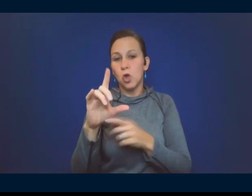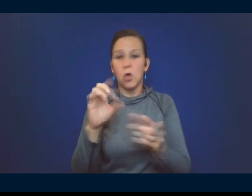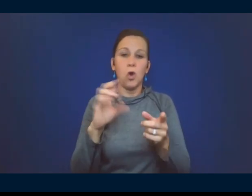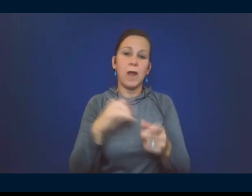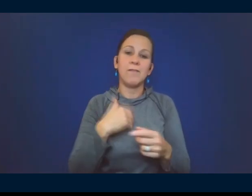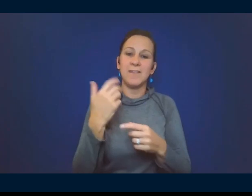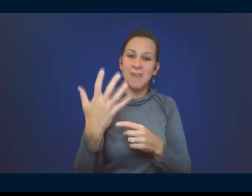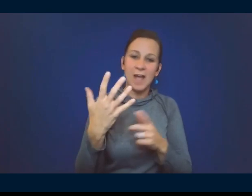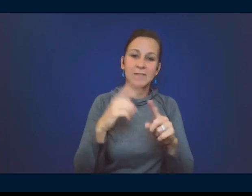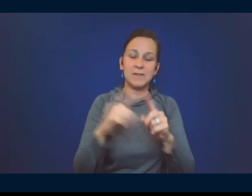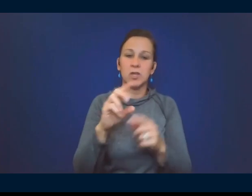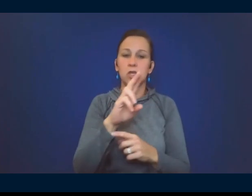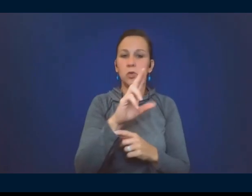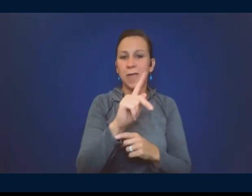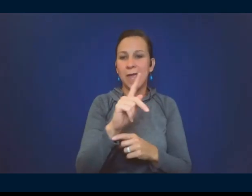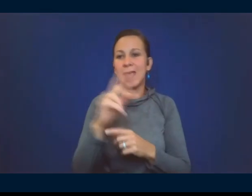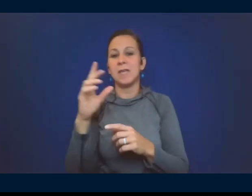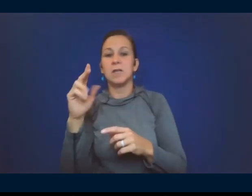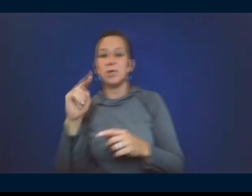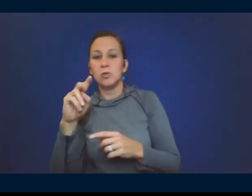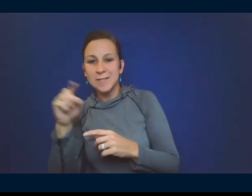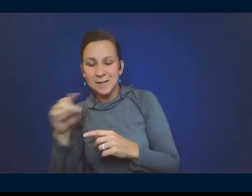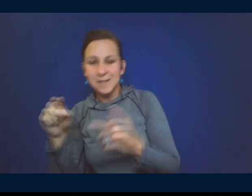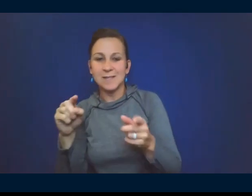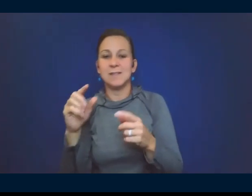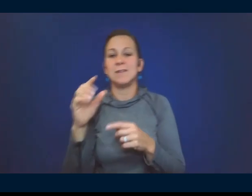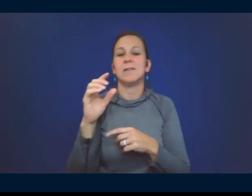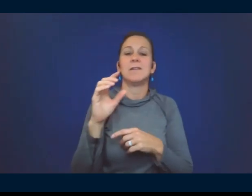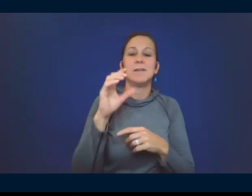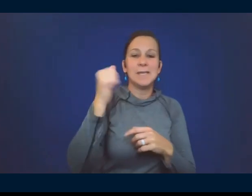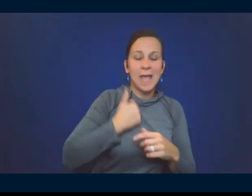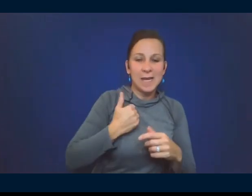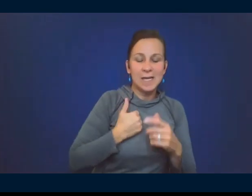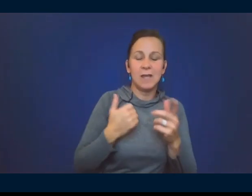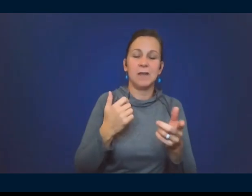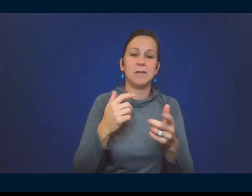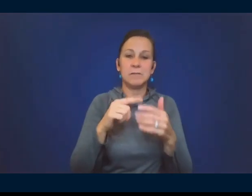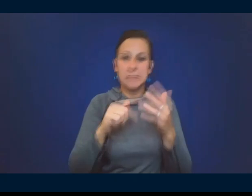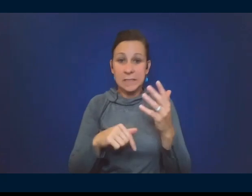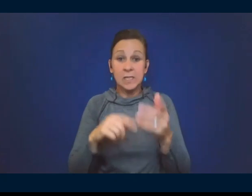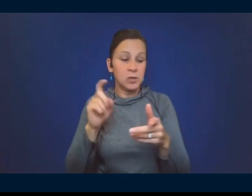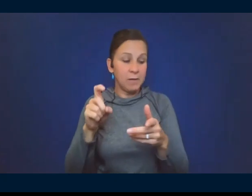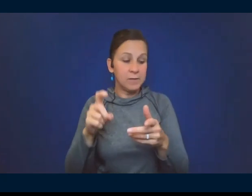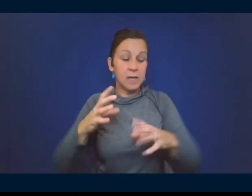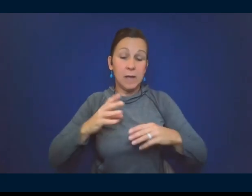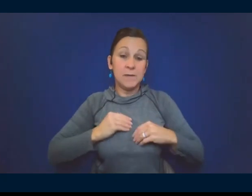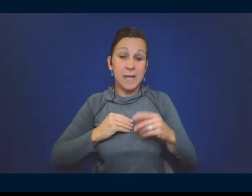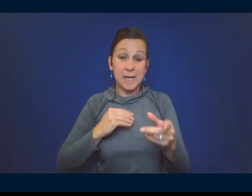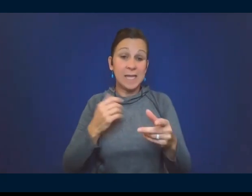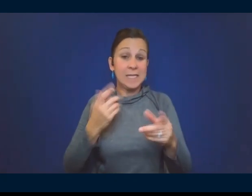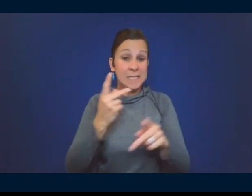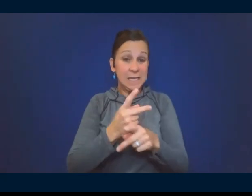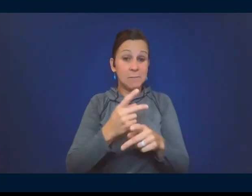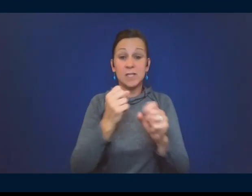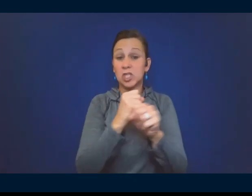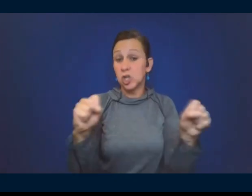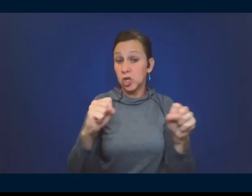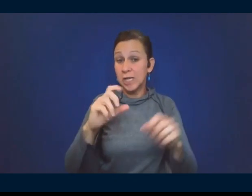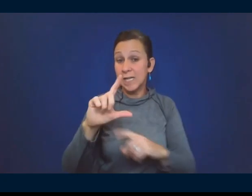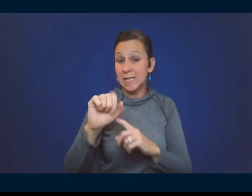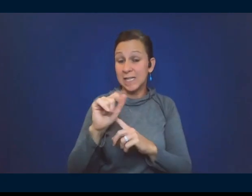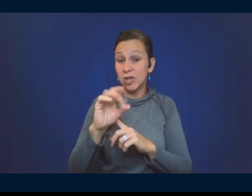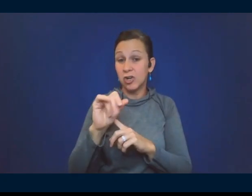UK, Australia, New Zealand, and Canada. You have to obtain and maintain a security clearance, as well as a